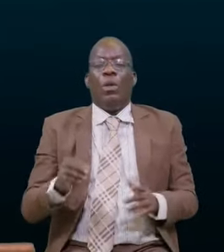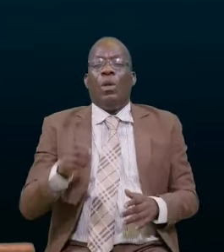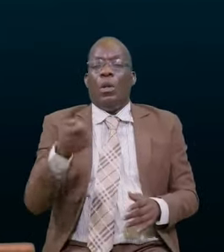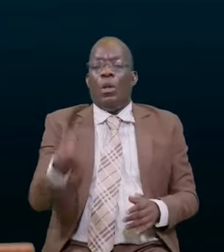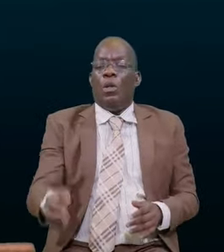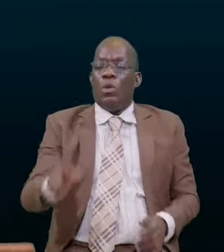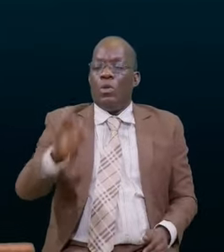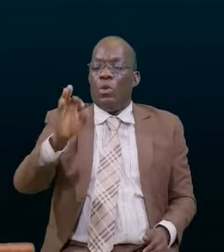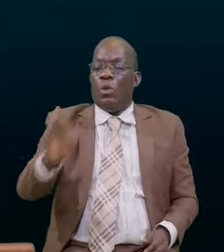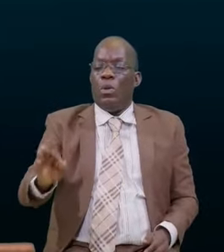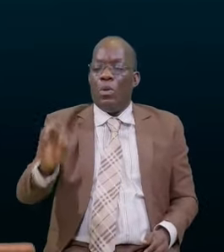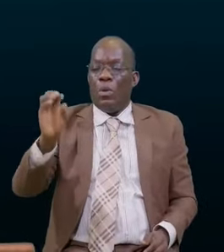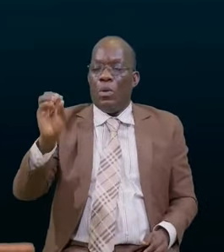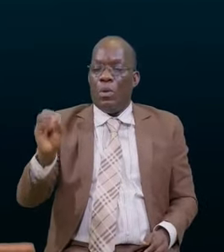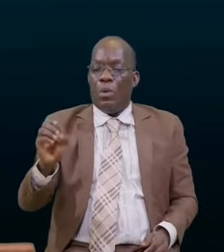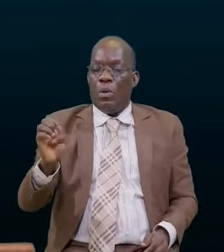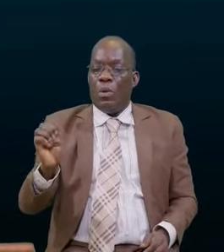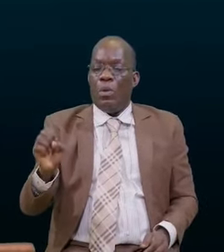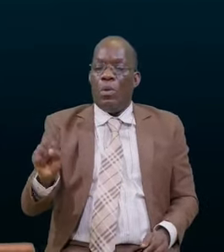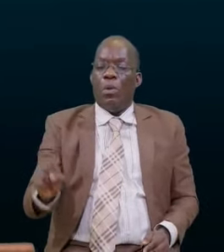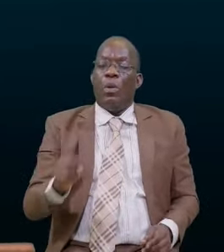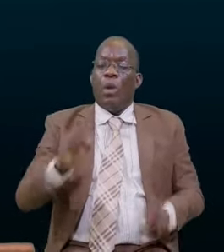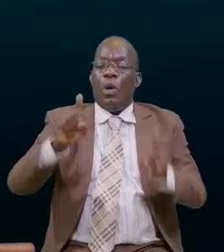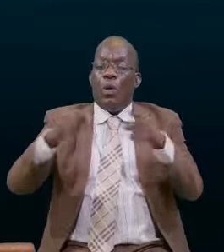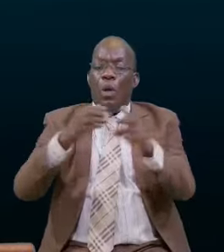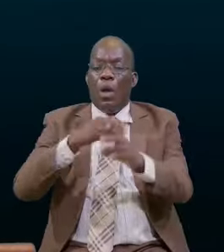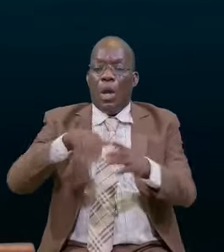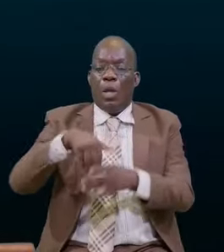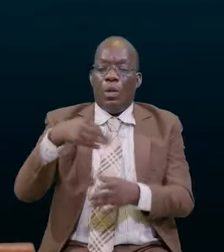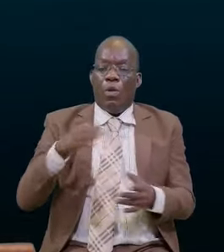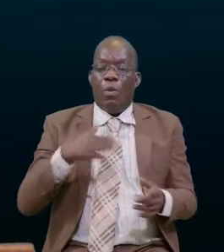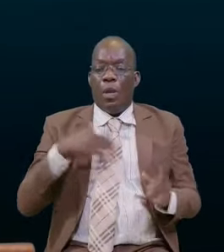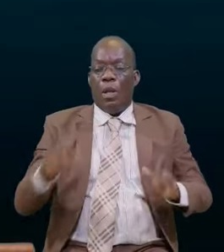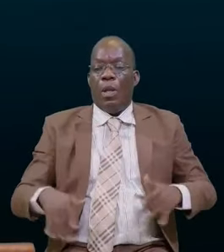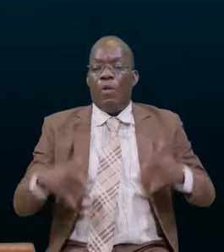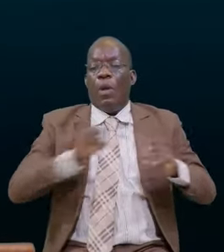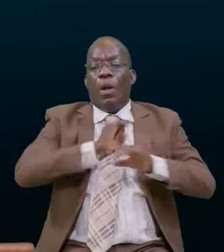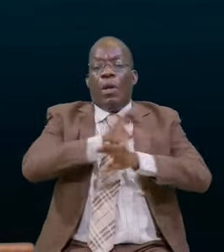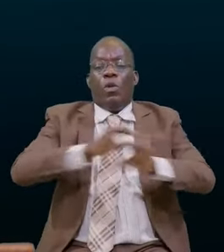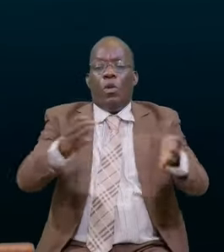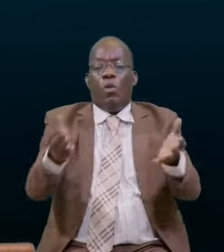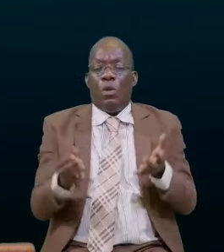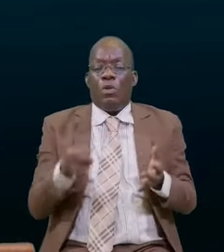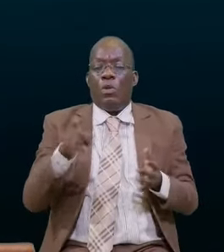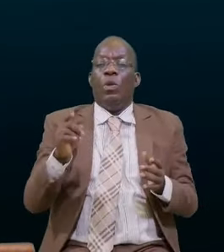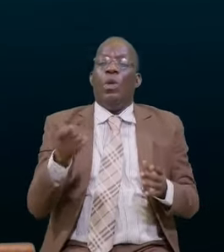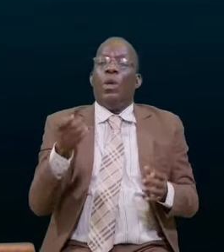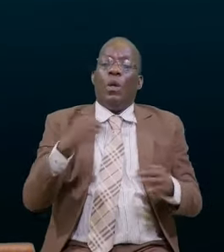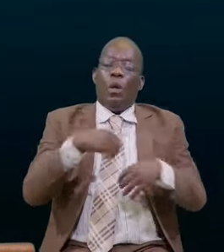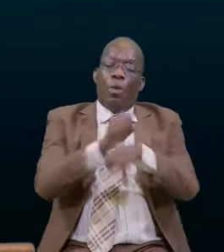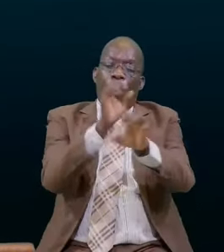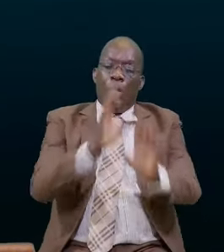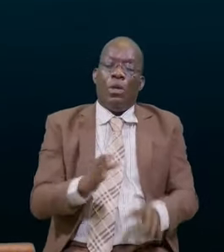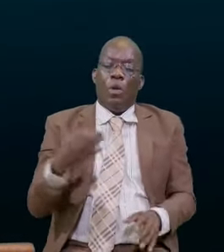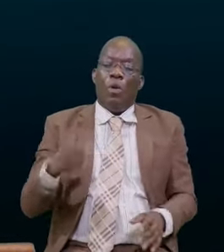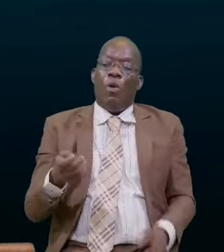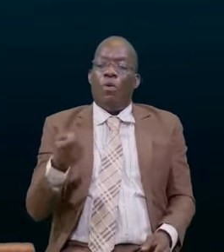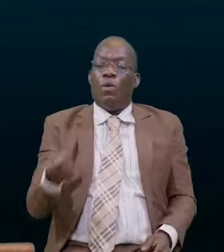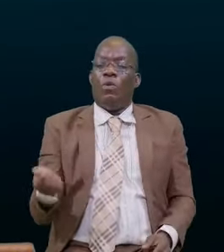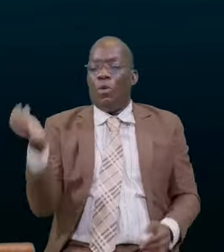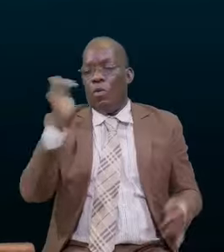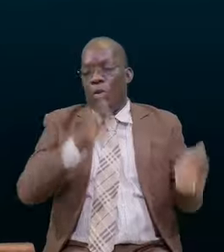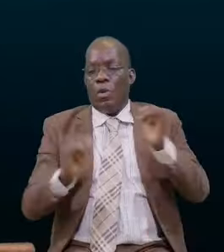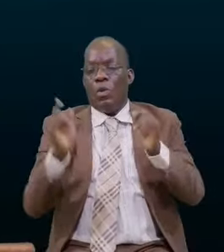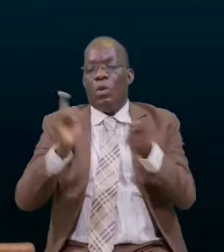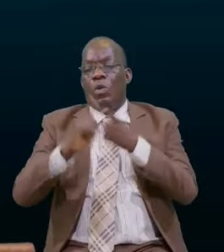life I don't want to anymore you can say to the mountain of little foolies to really get out of your life the